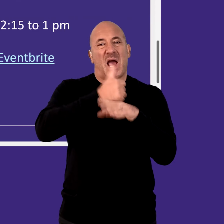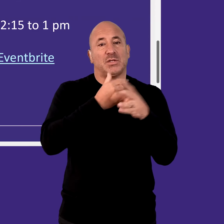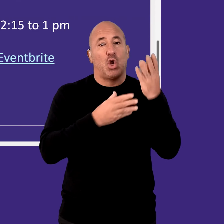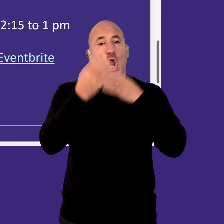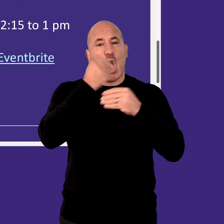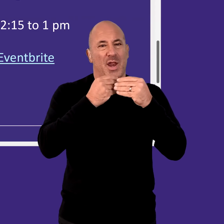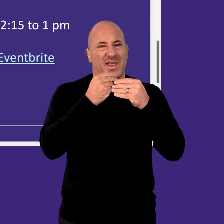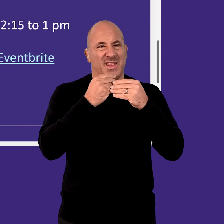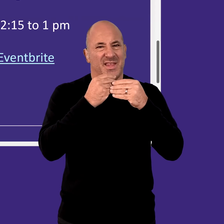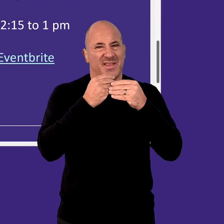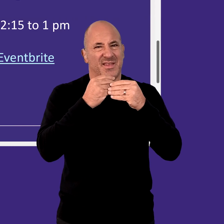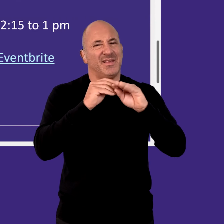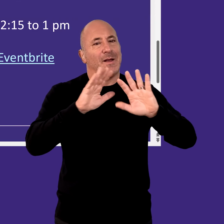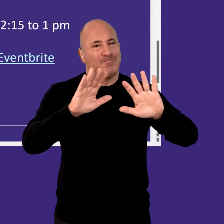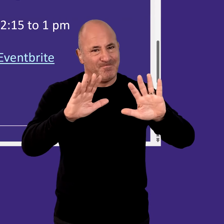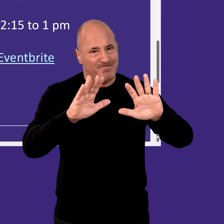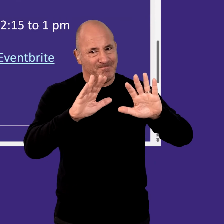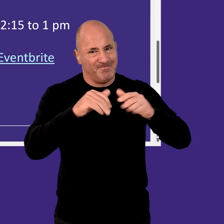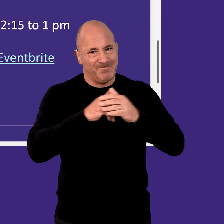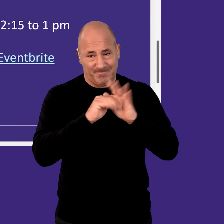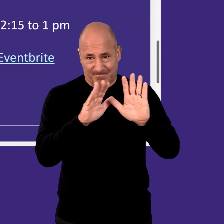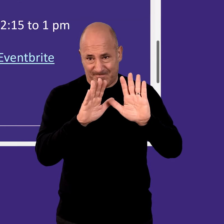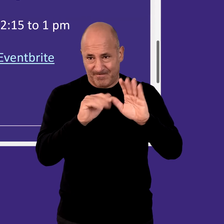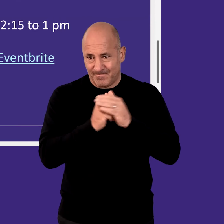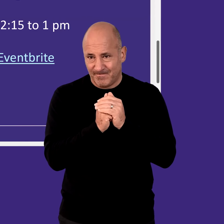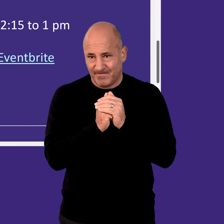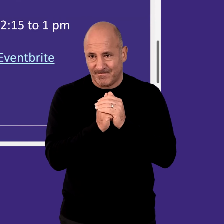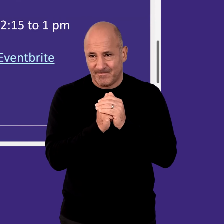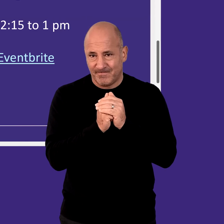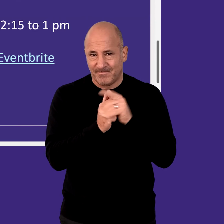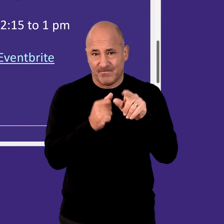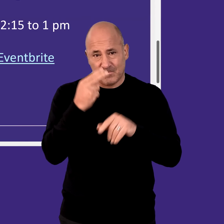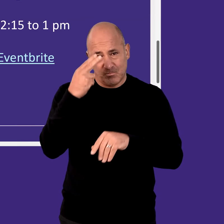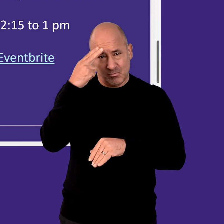a social networking site for place-based peer